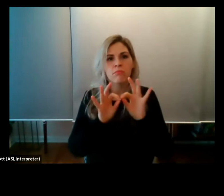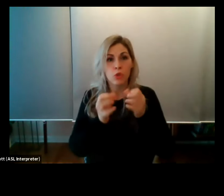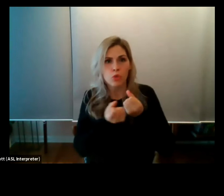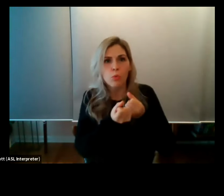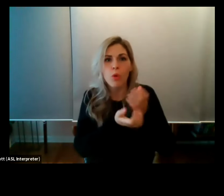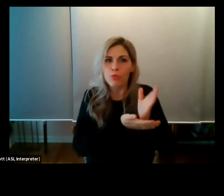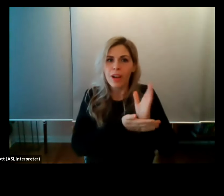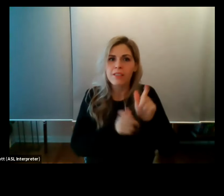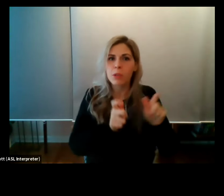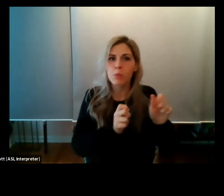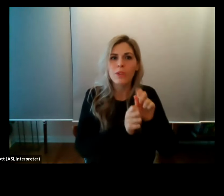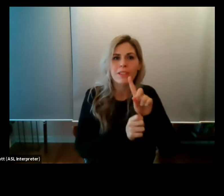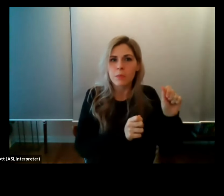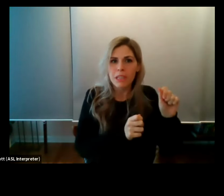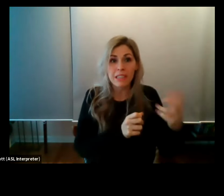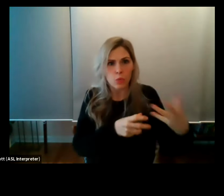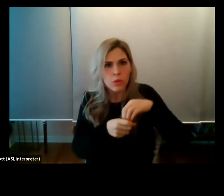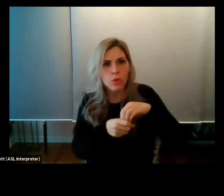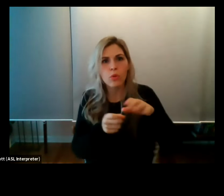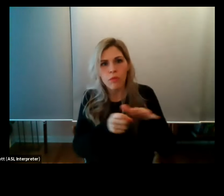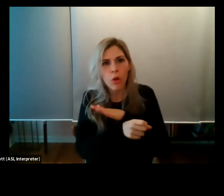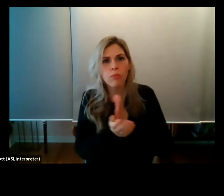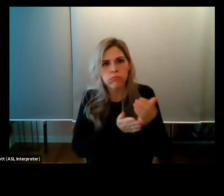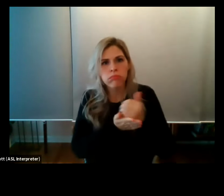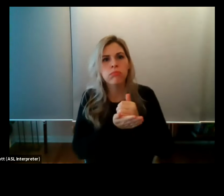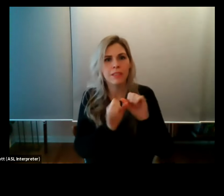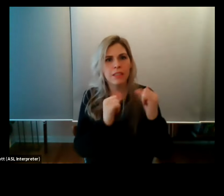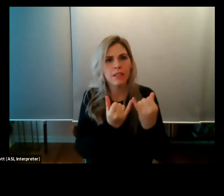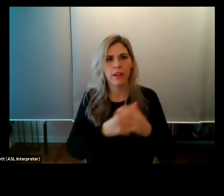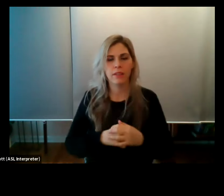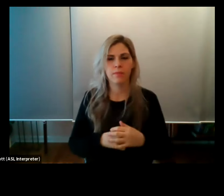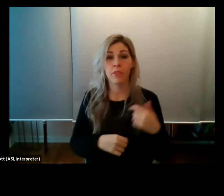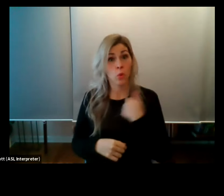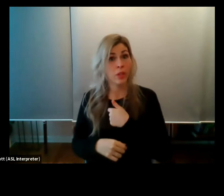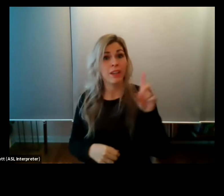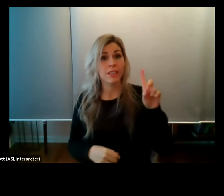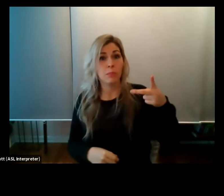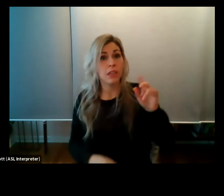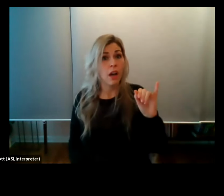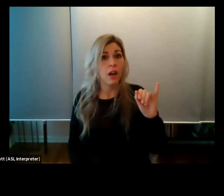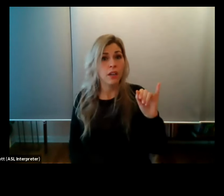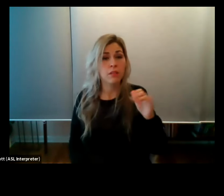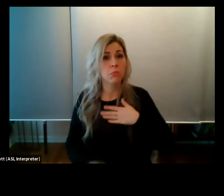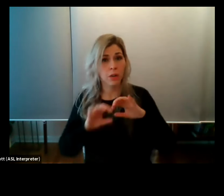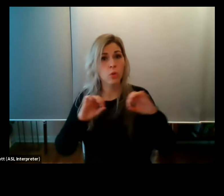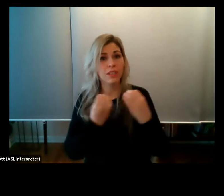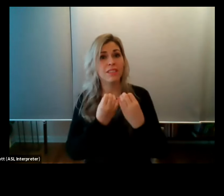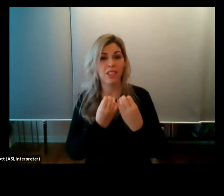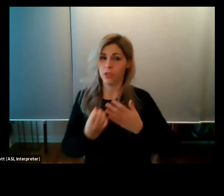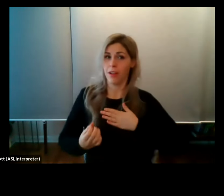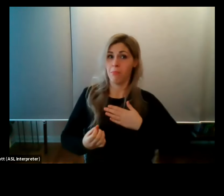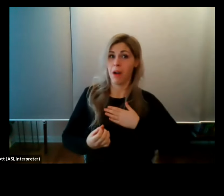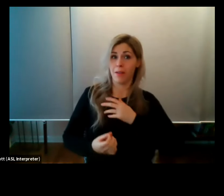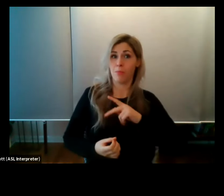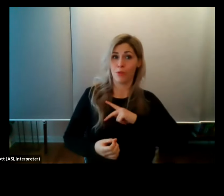with disabilities to inclusion in society. We at Disabled Peoples International, and on my own personal